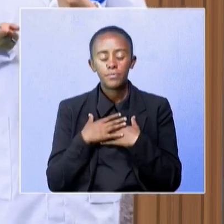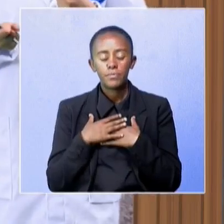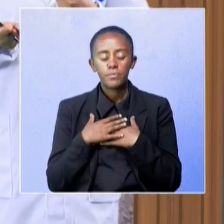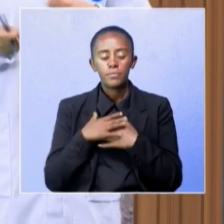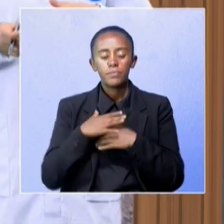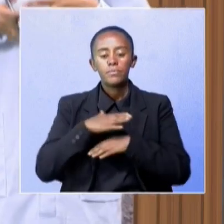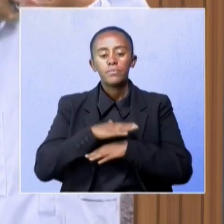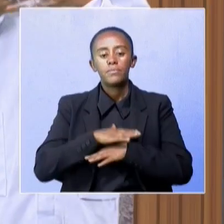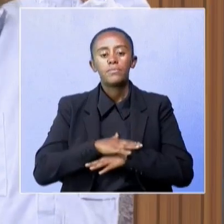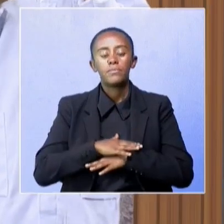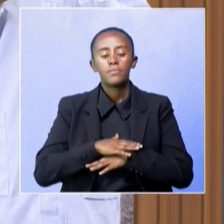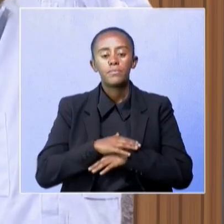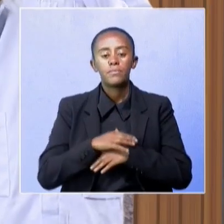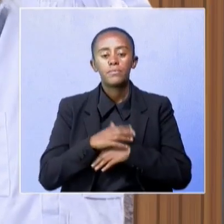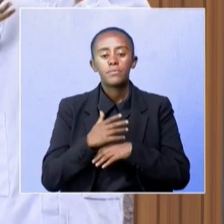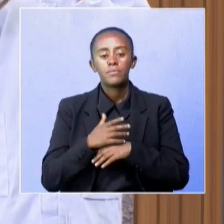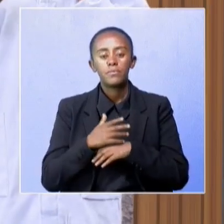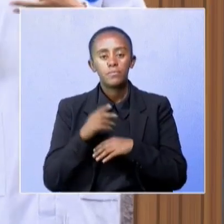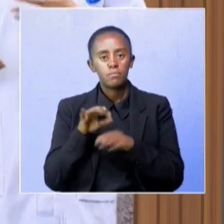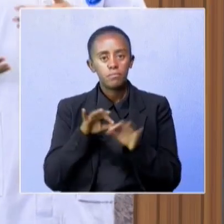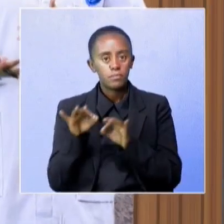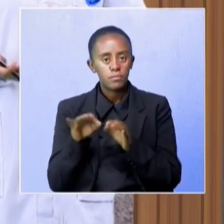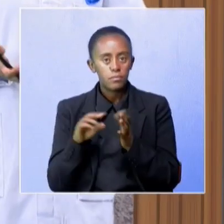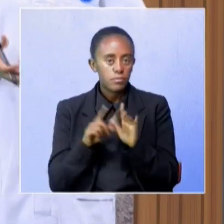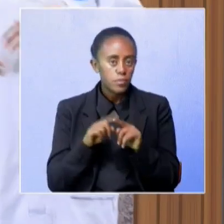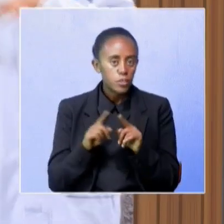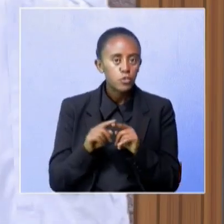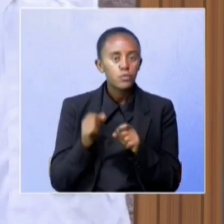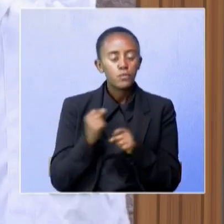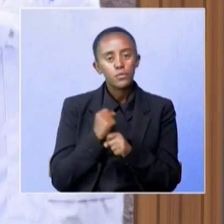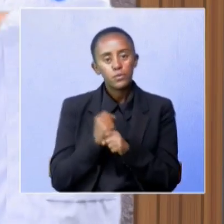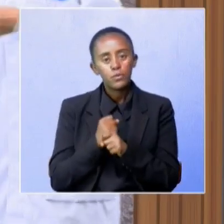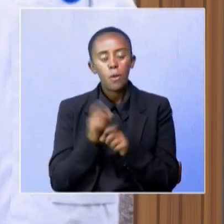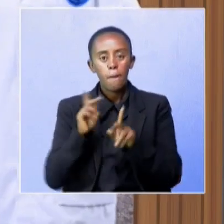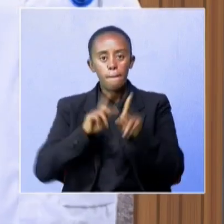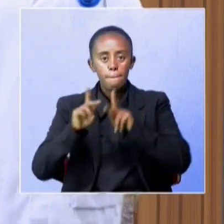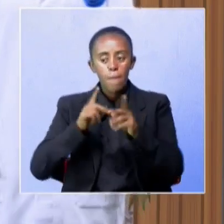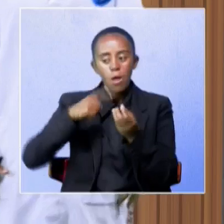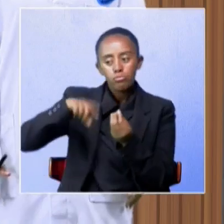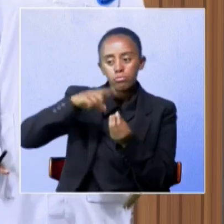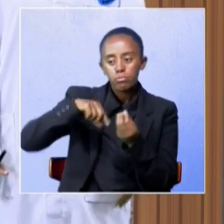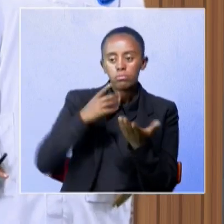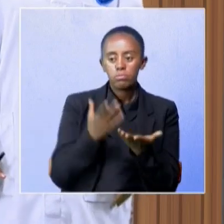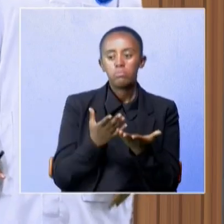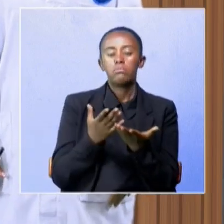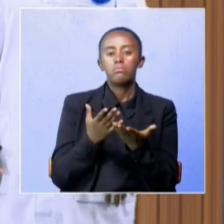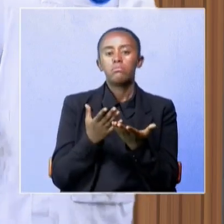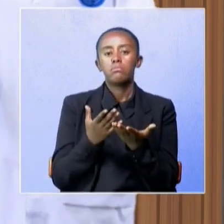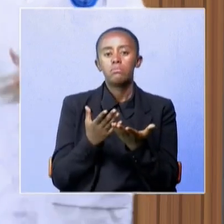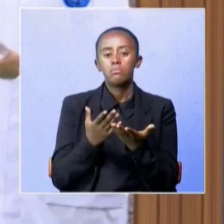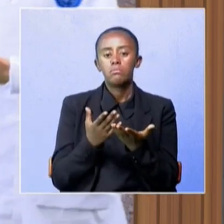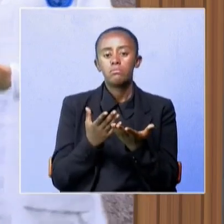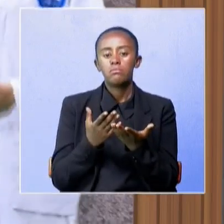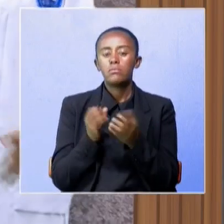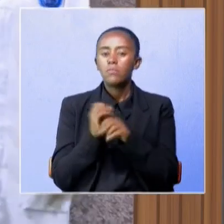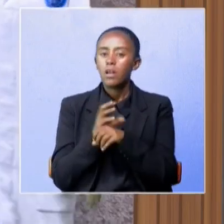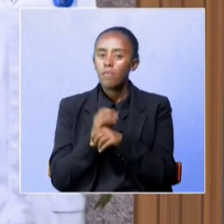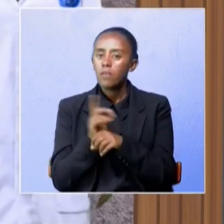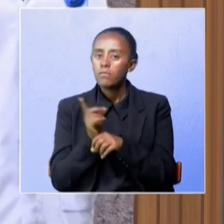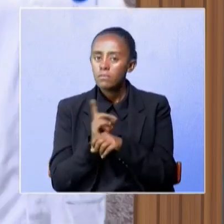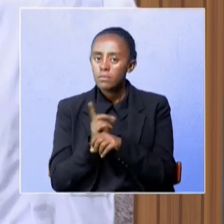breaths. So instead of doing that, people around them may give them advice